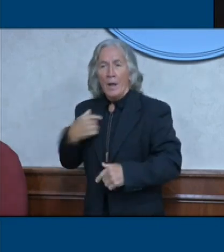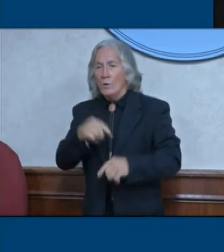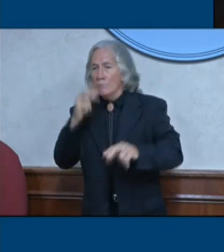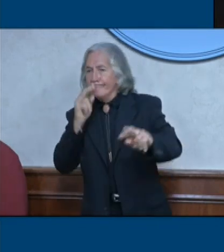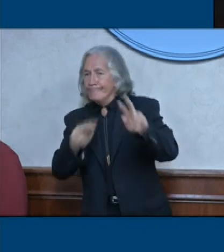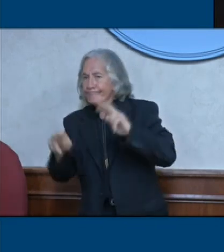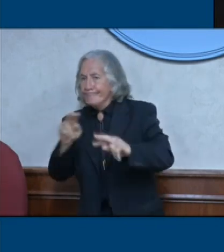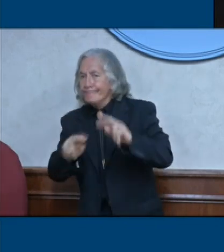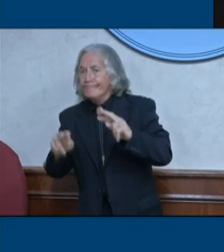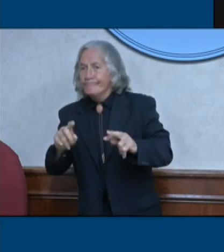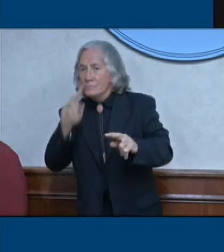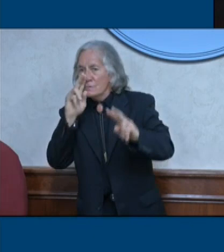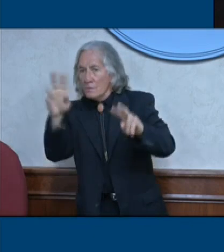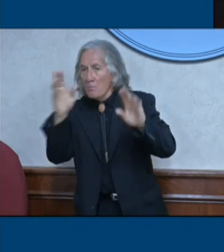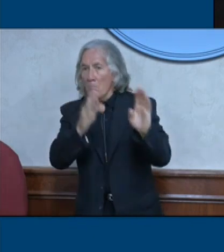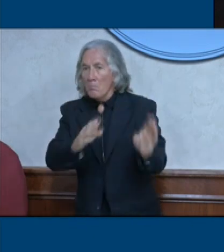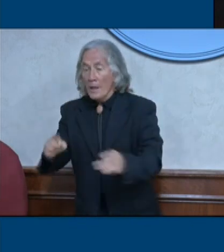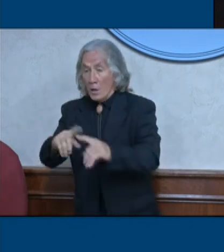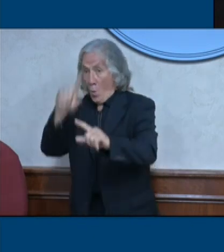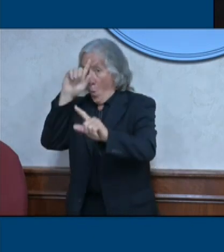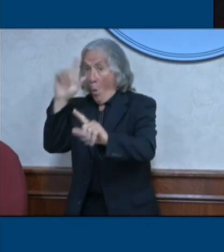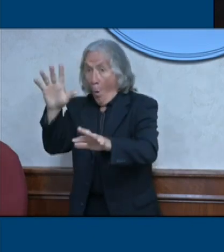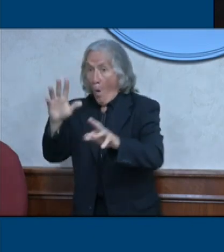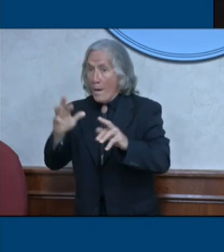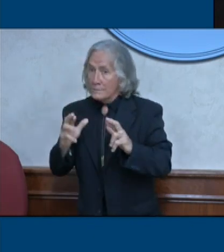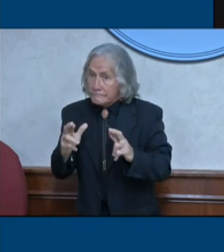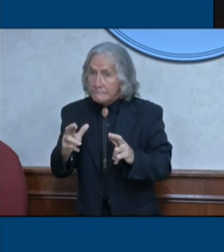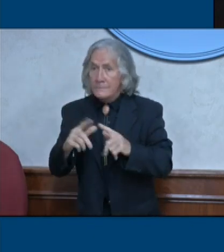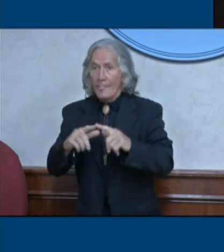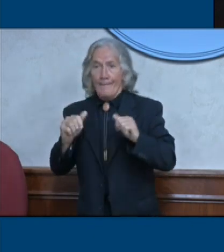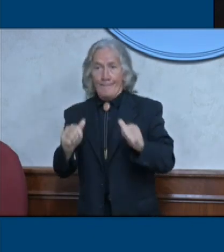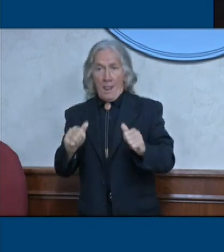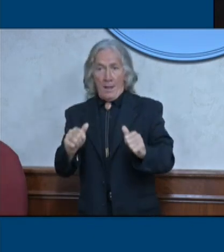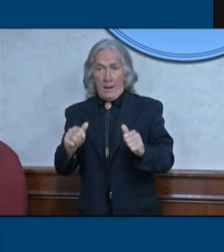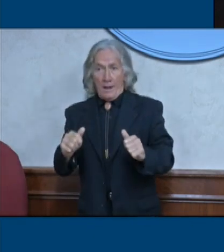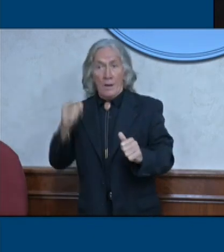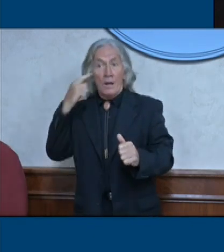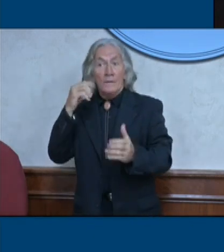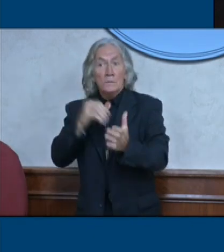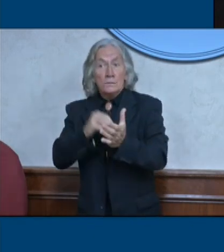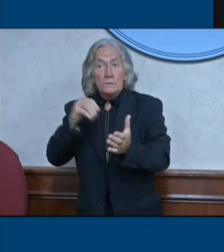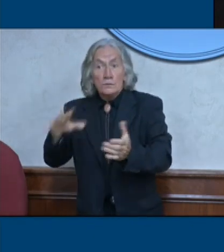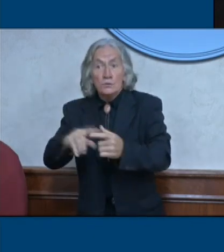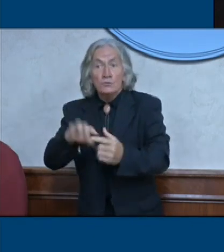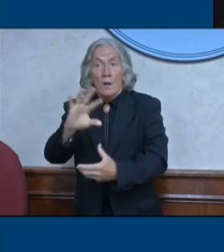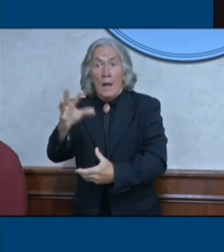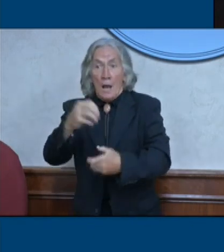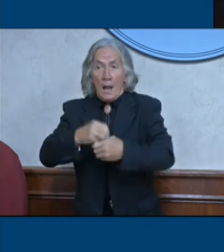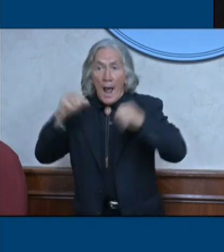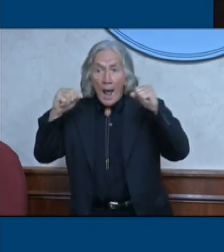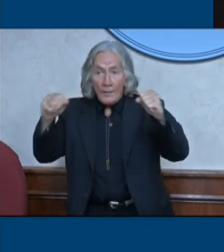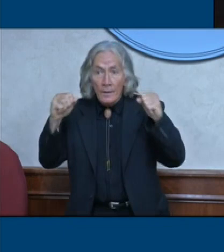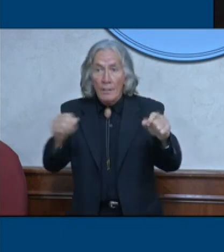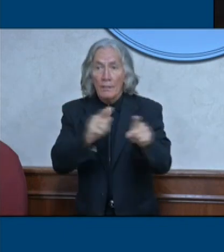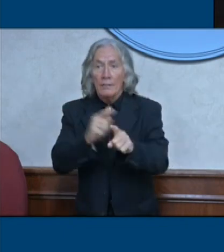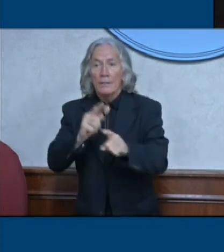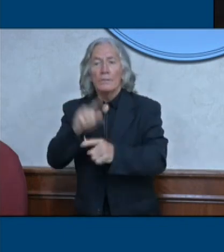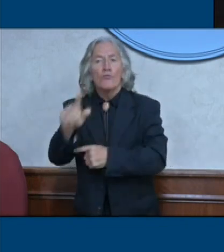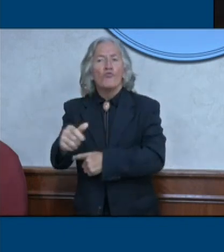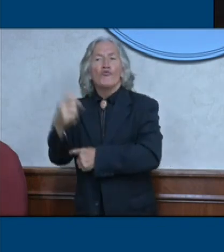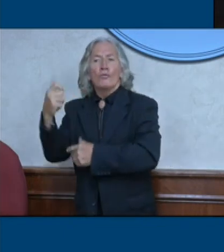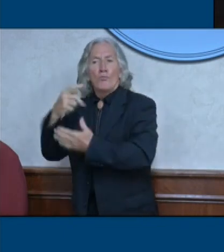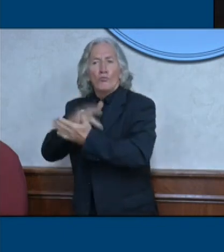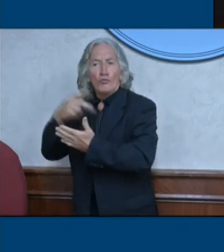looking forward to the hope of the ability for students to participate in athletics as well as